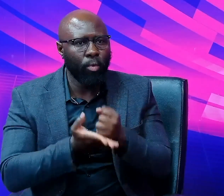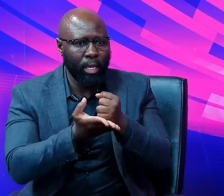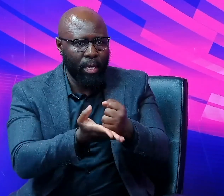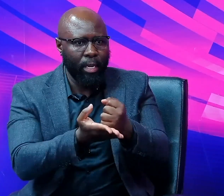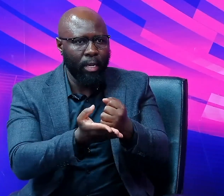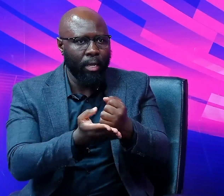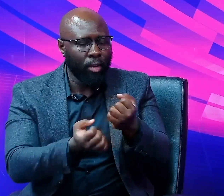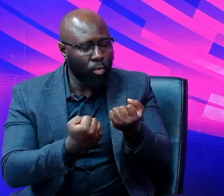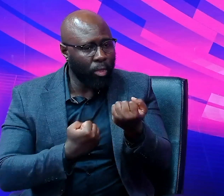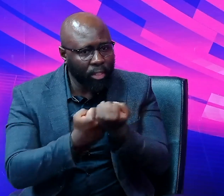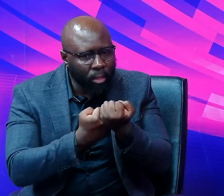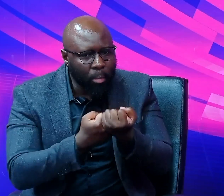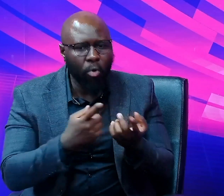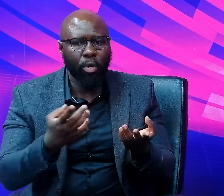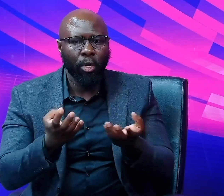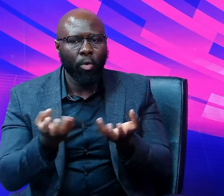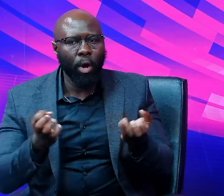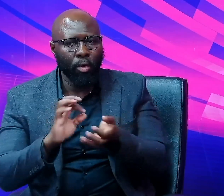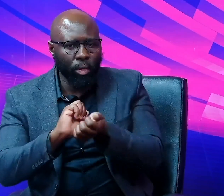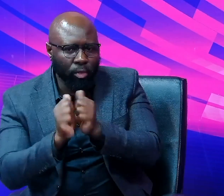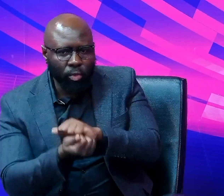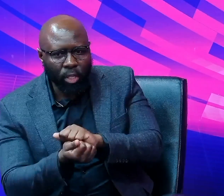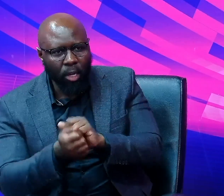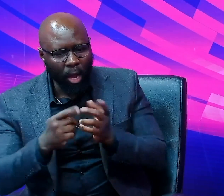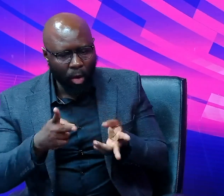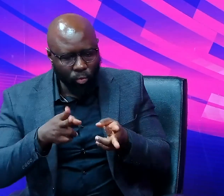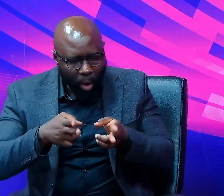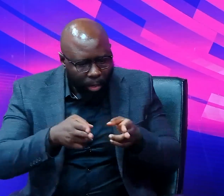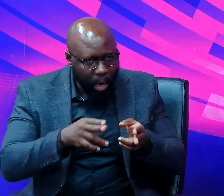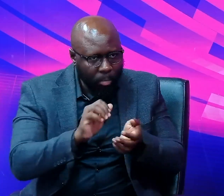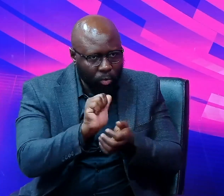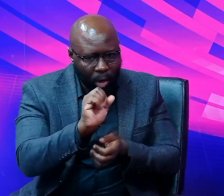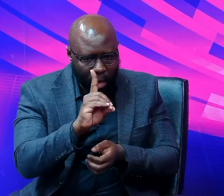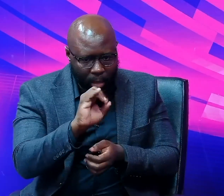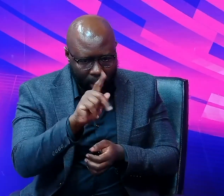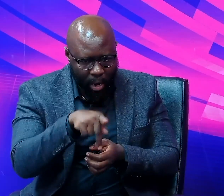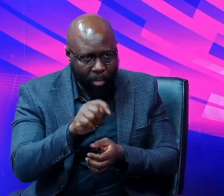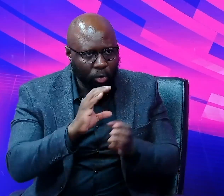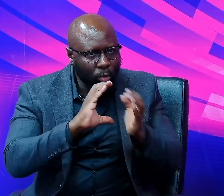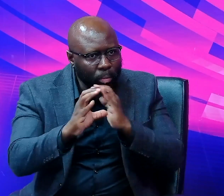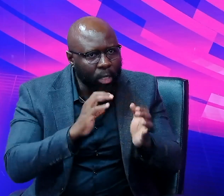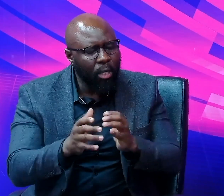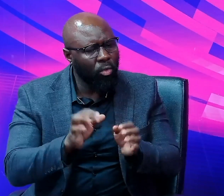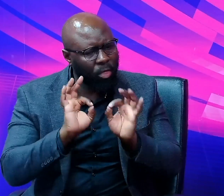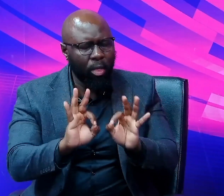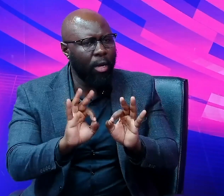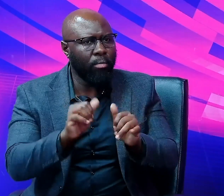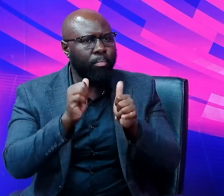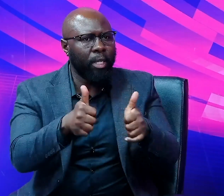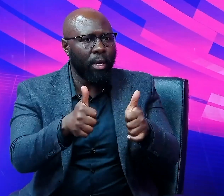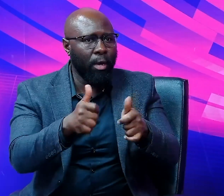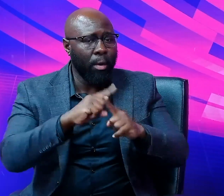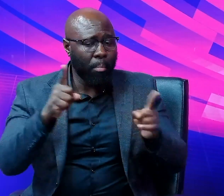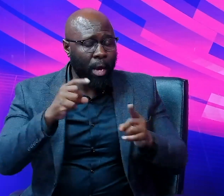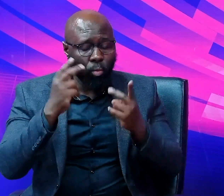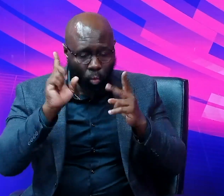person will show you where they can support you, what you need to change, what you need to adapt in